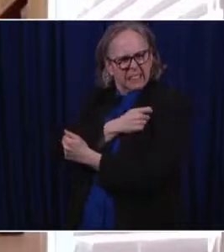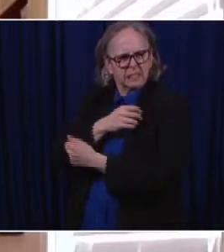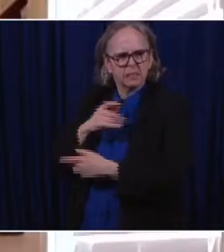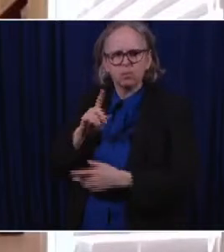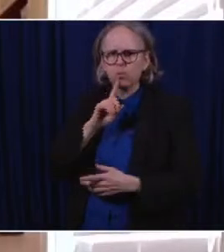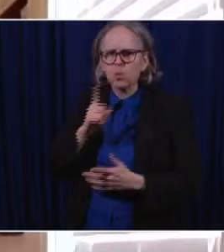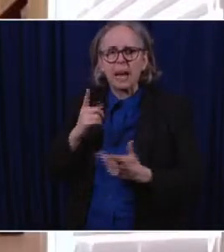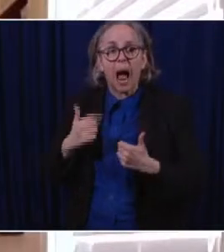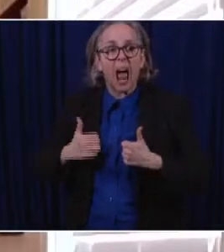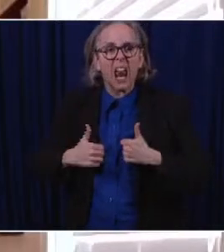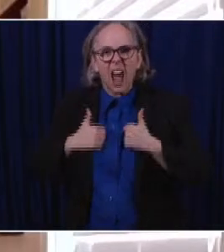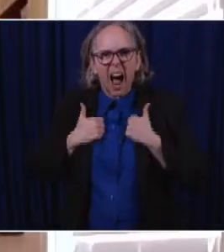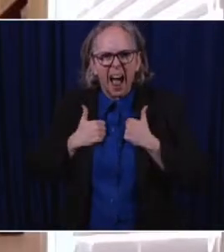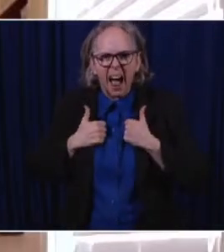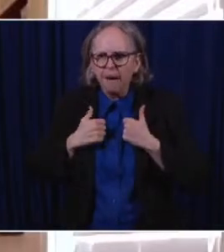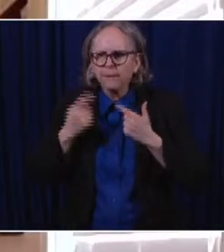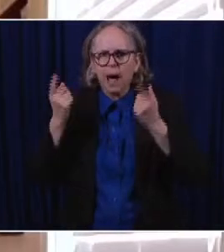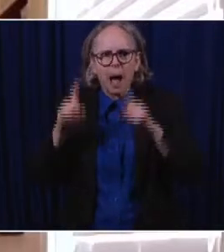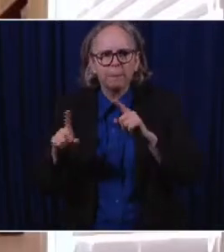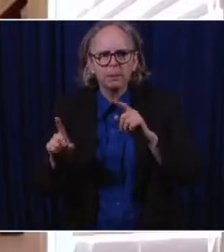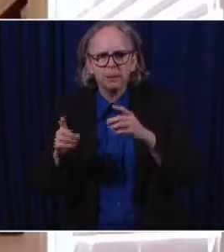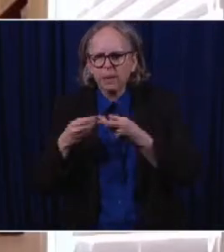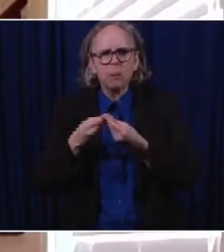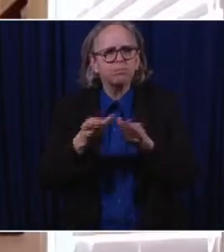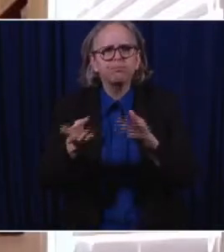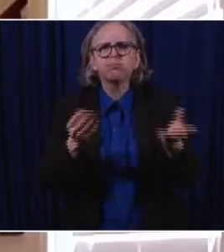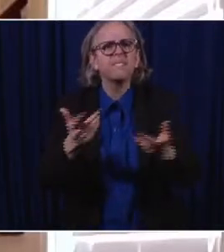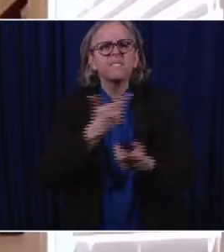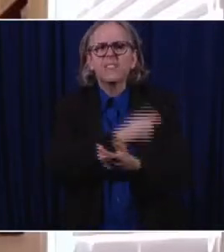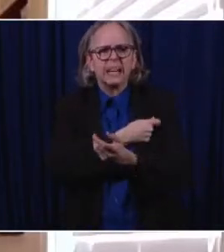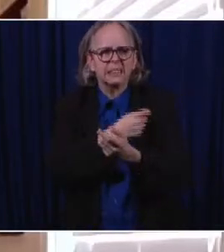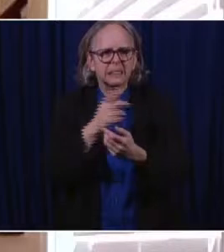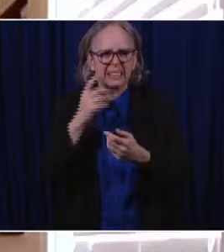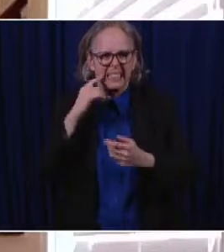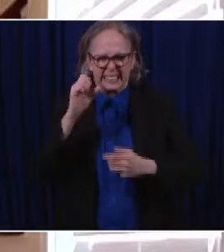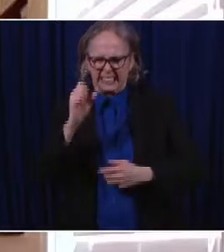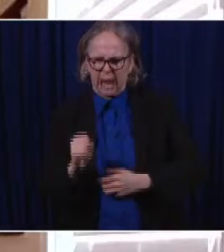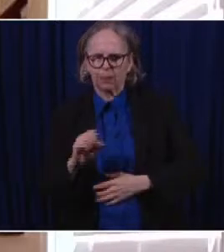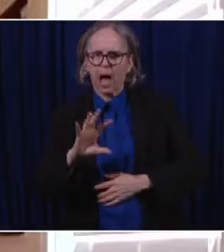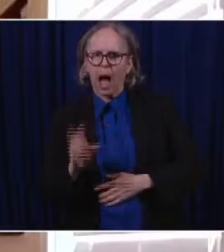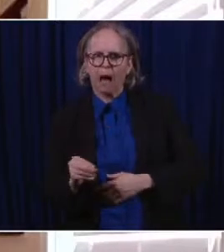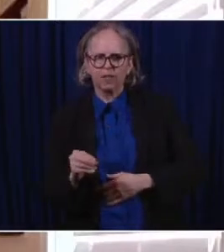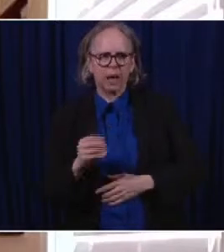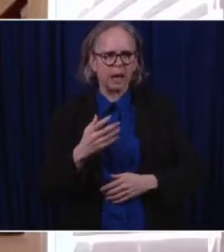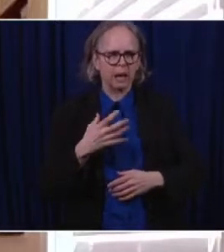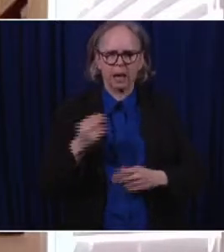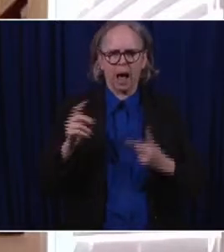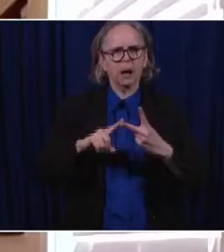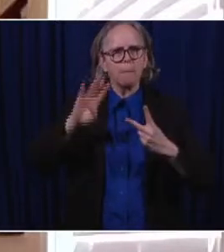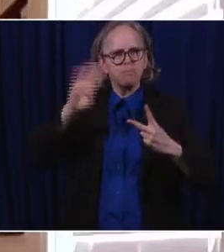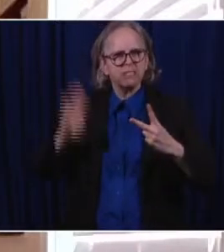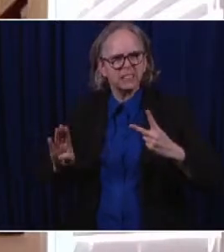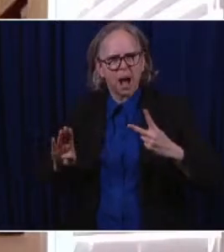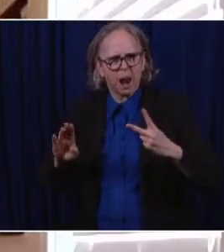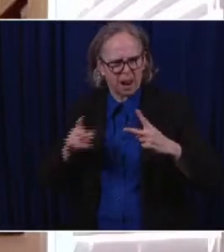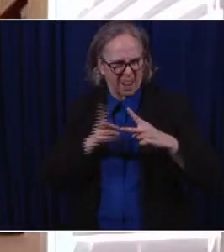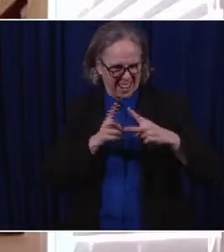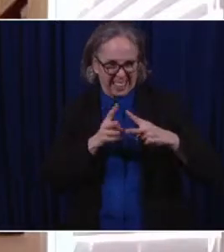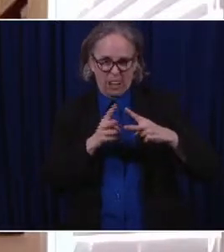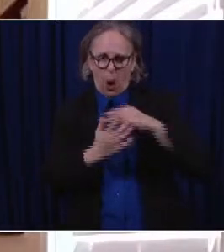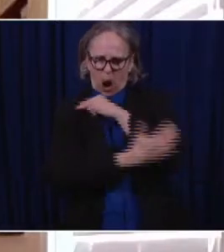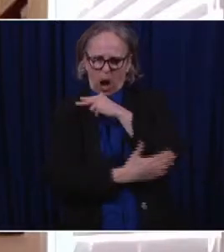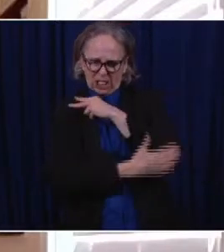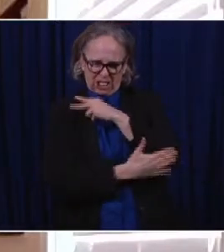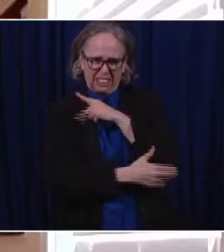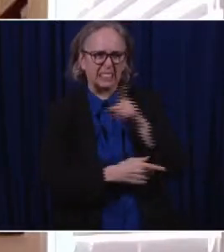even in South Africa and Brazil, was highly effective. And actually by 49 days was 100%